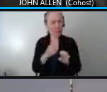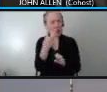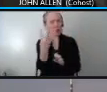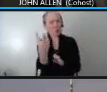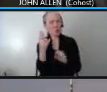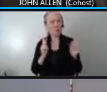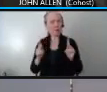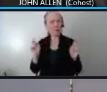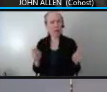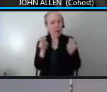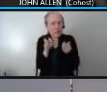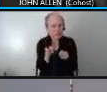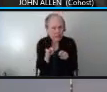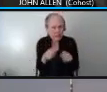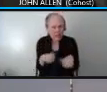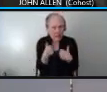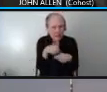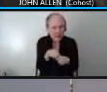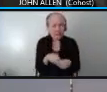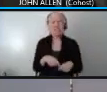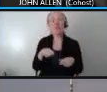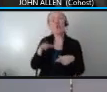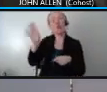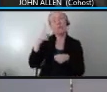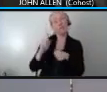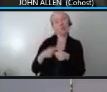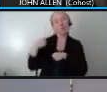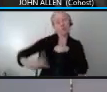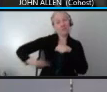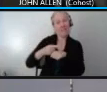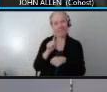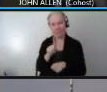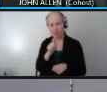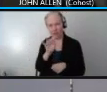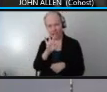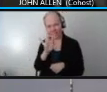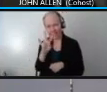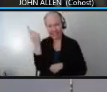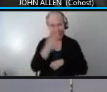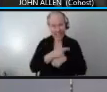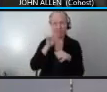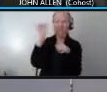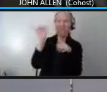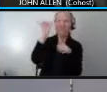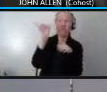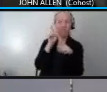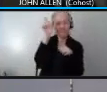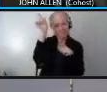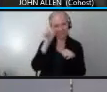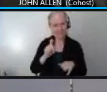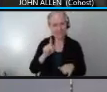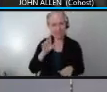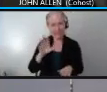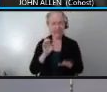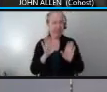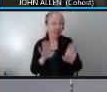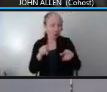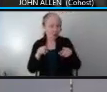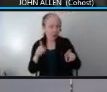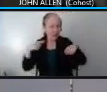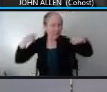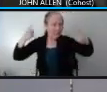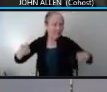first flight, she logged in 197 days in space. And by the way, during all this time, she's also